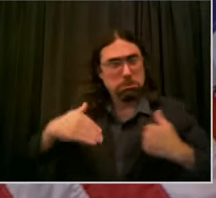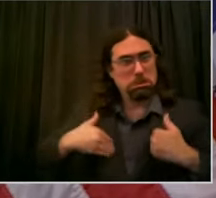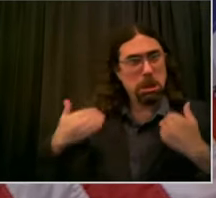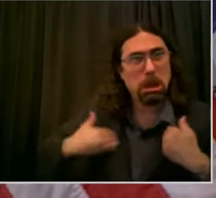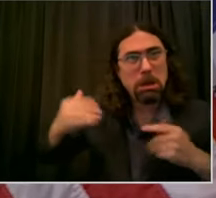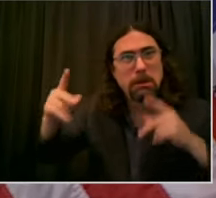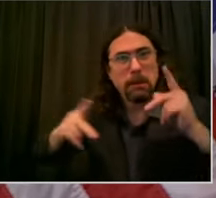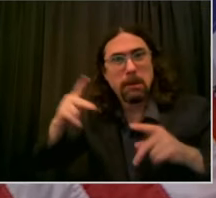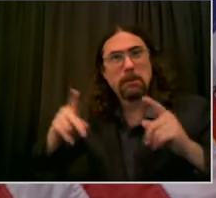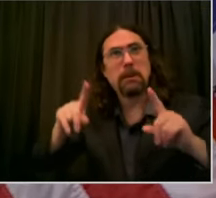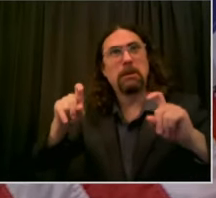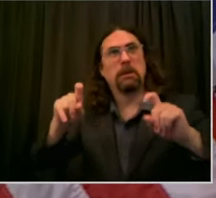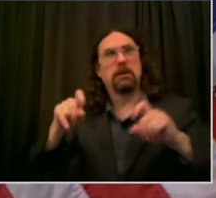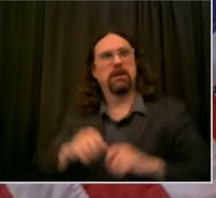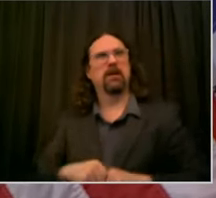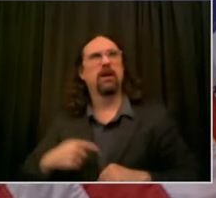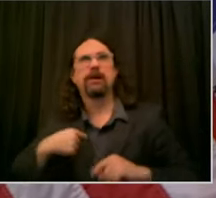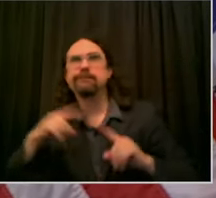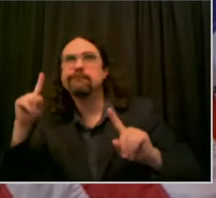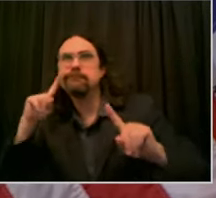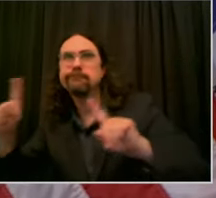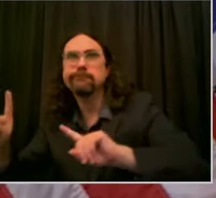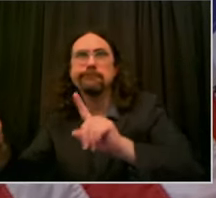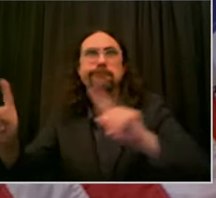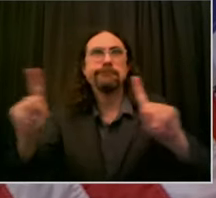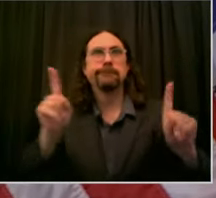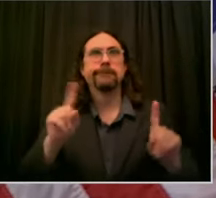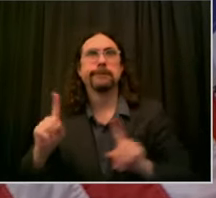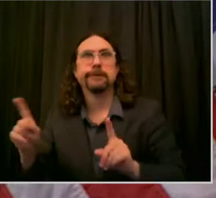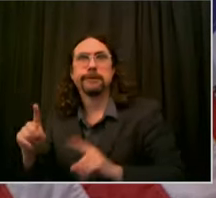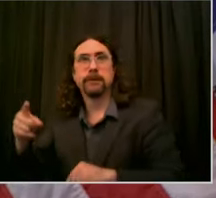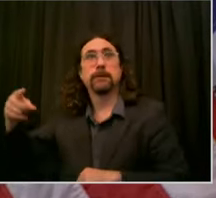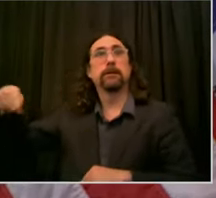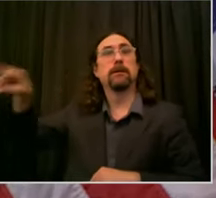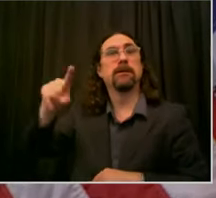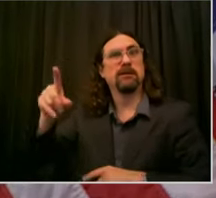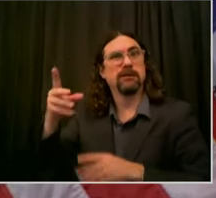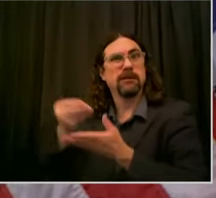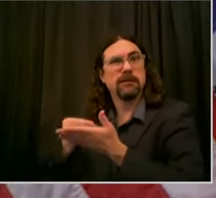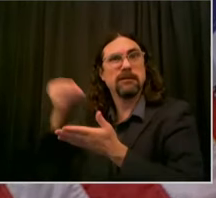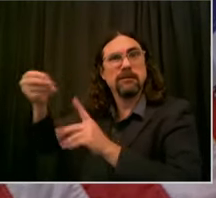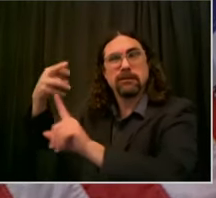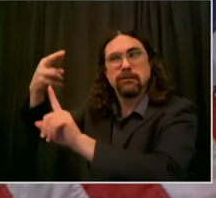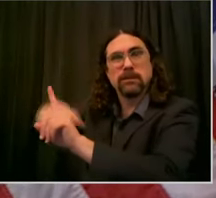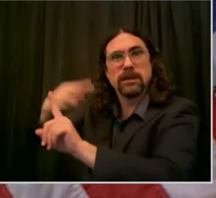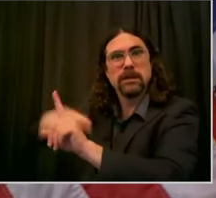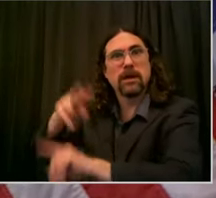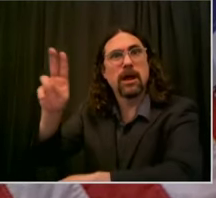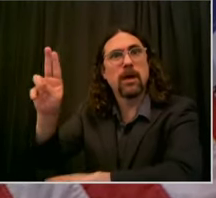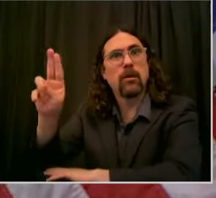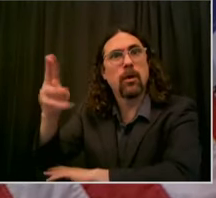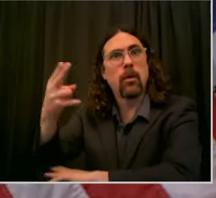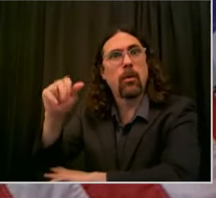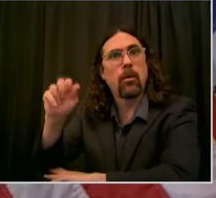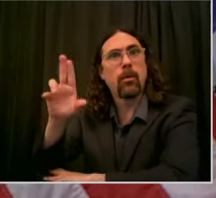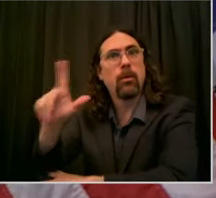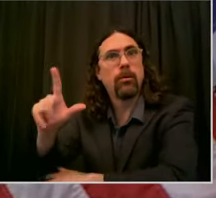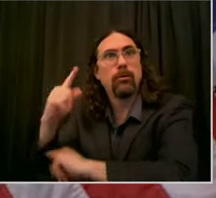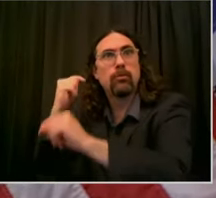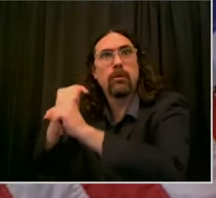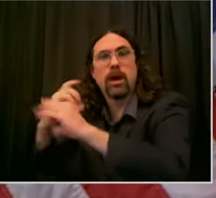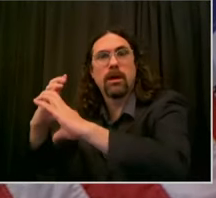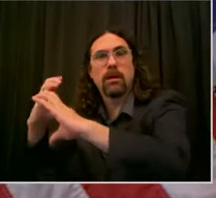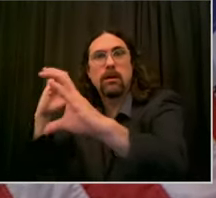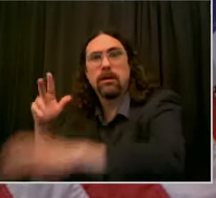Mayor, I'm wondering about the impact of the looting over the last few days on the city. Some small